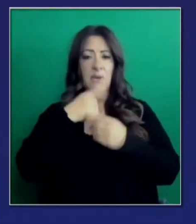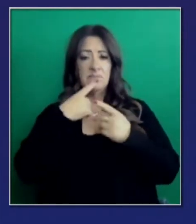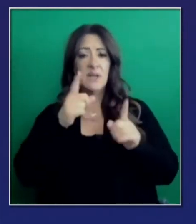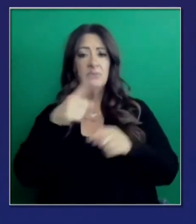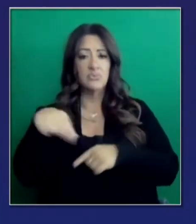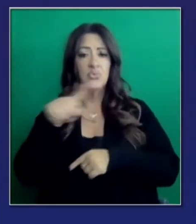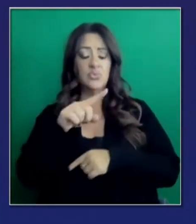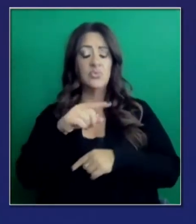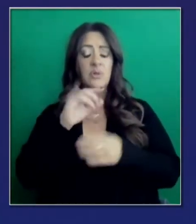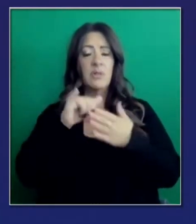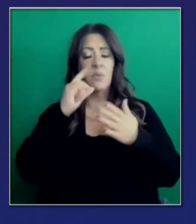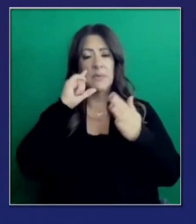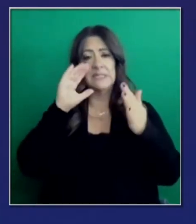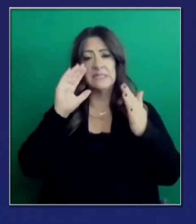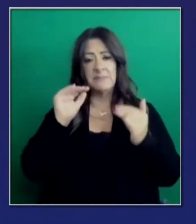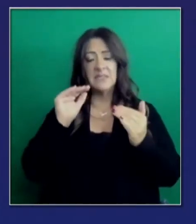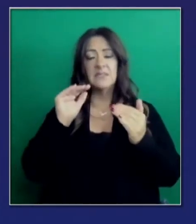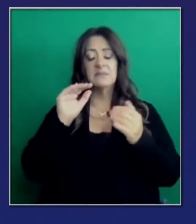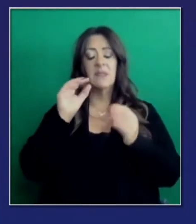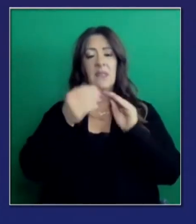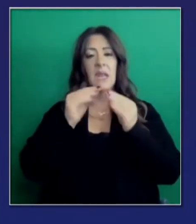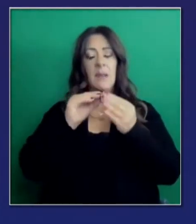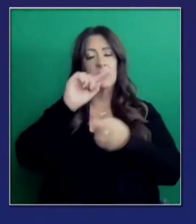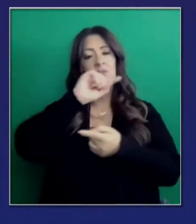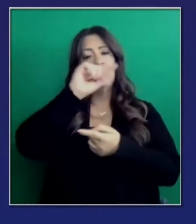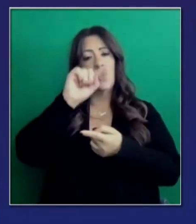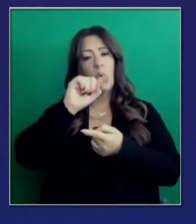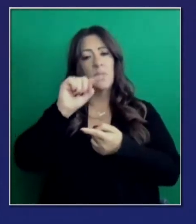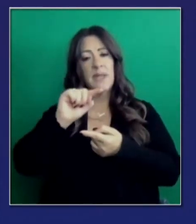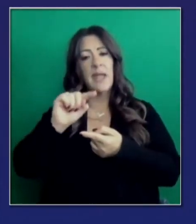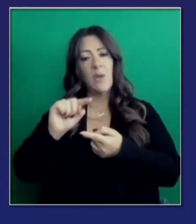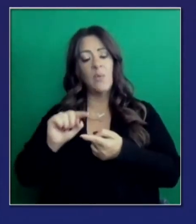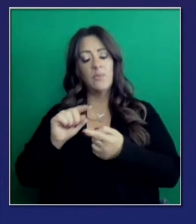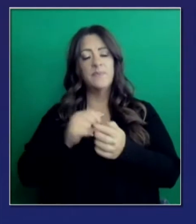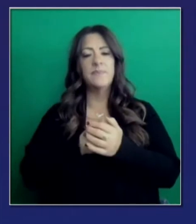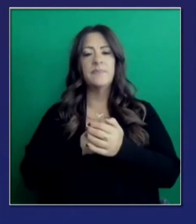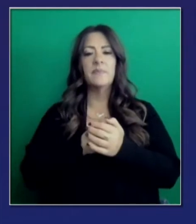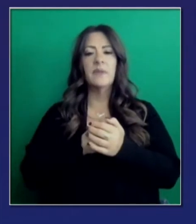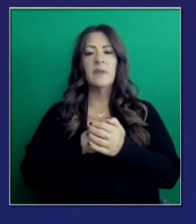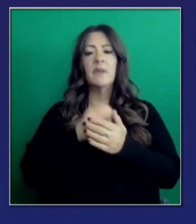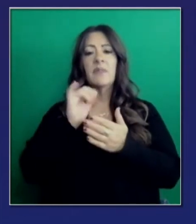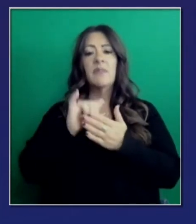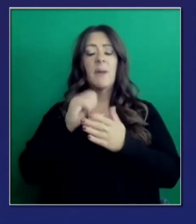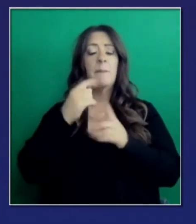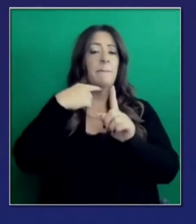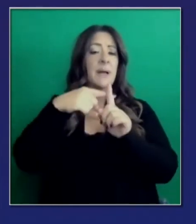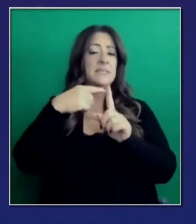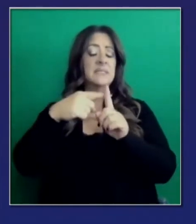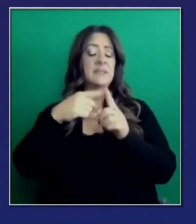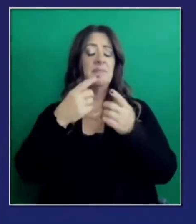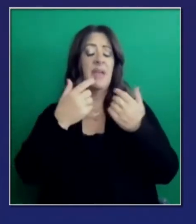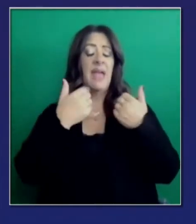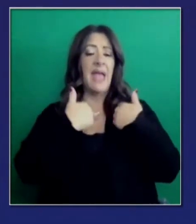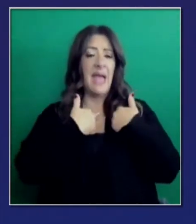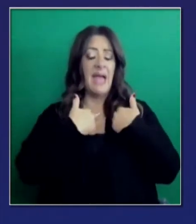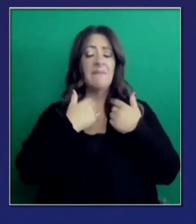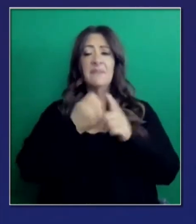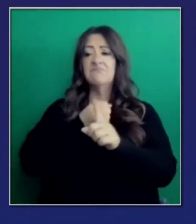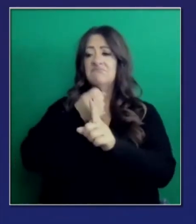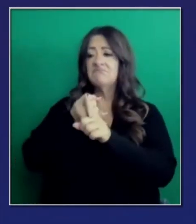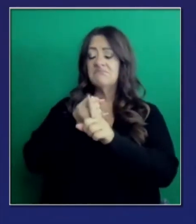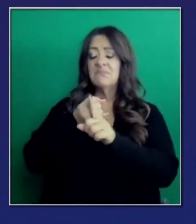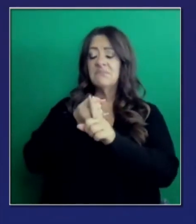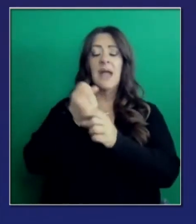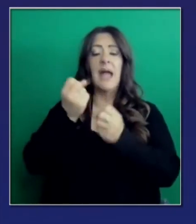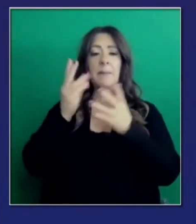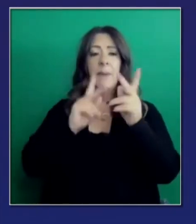understanding in terms of the impact that positivity rates have on case rates, percentage of people